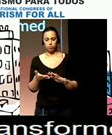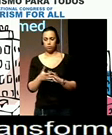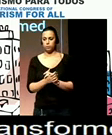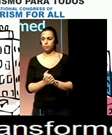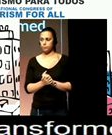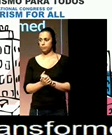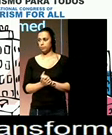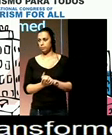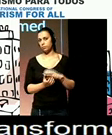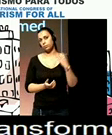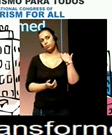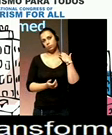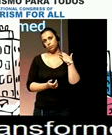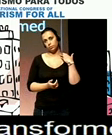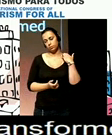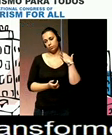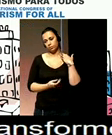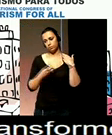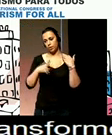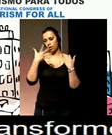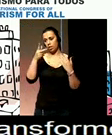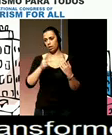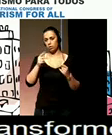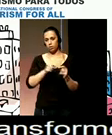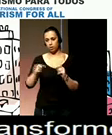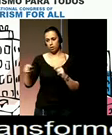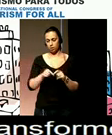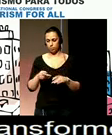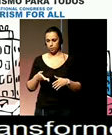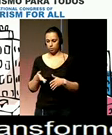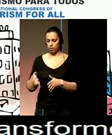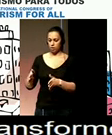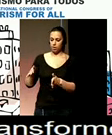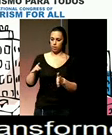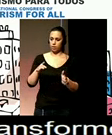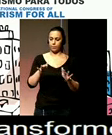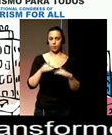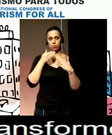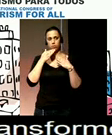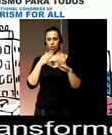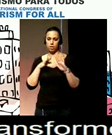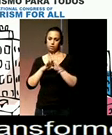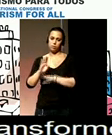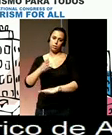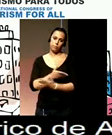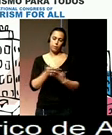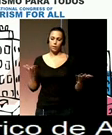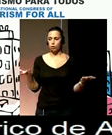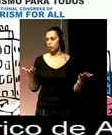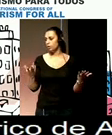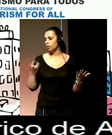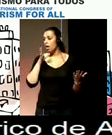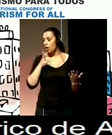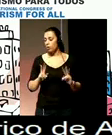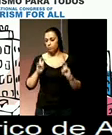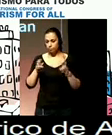5 kilometers of walkways, enhancing accessibility for all. The new pedestrian route is roughly within the